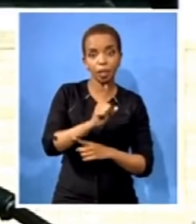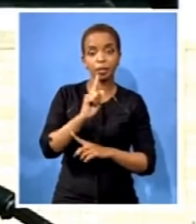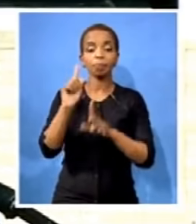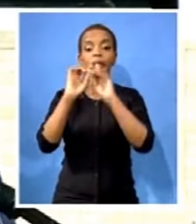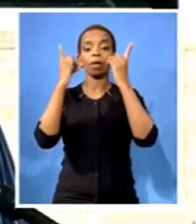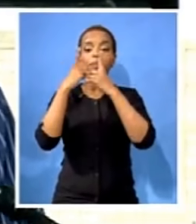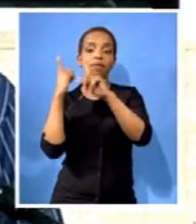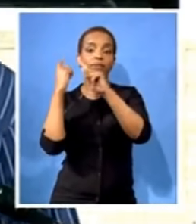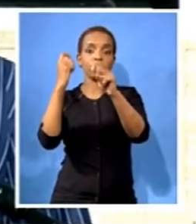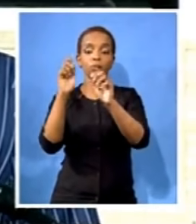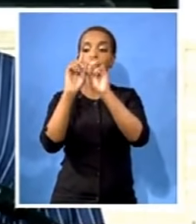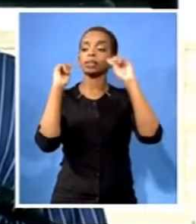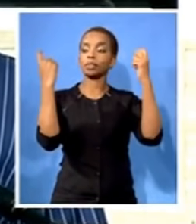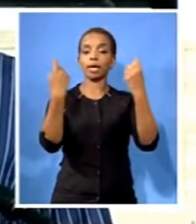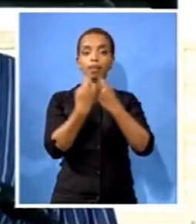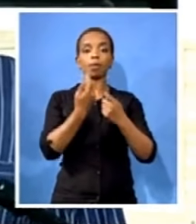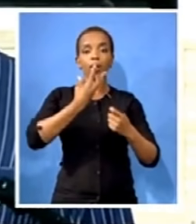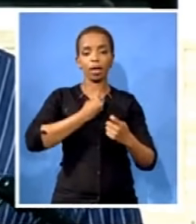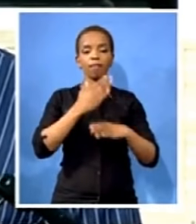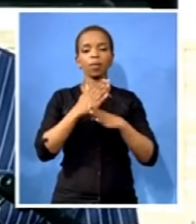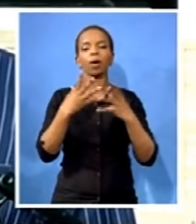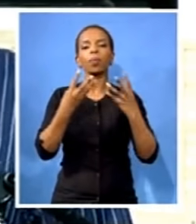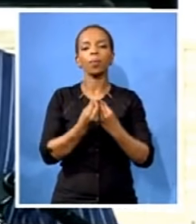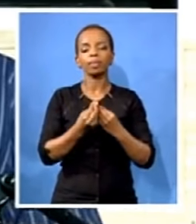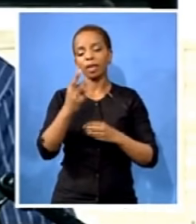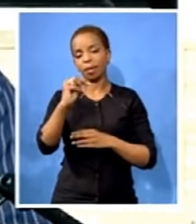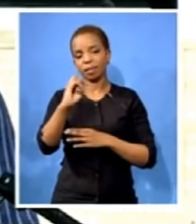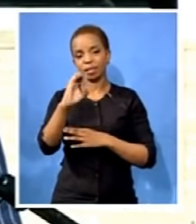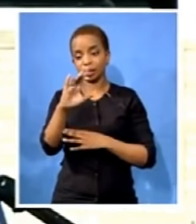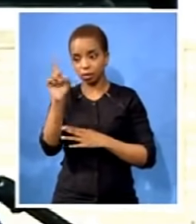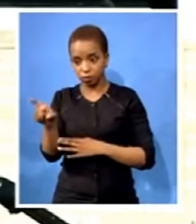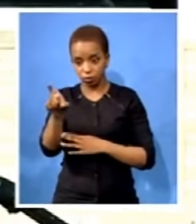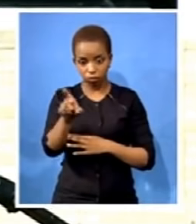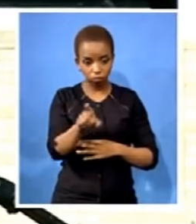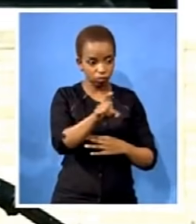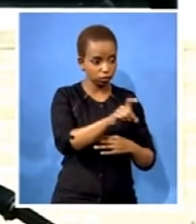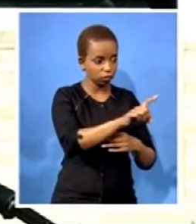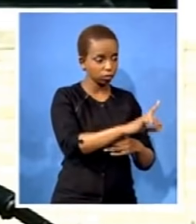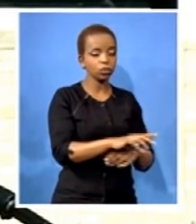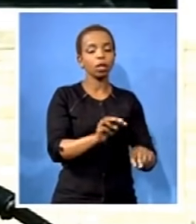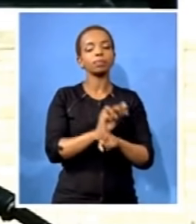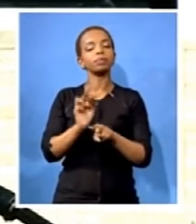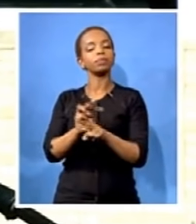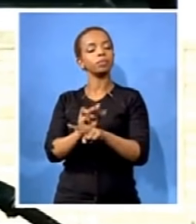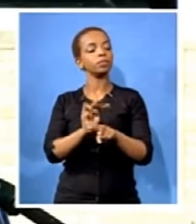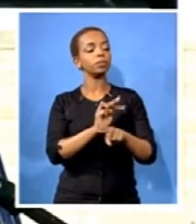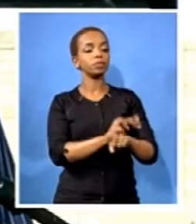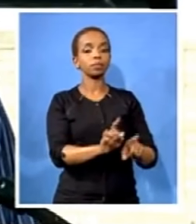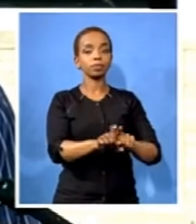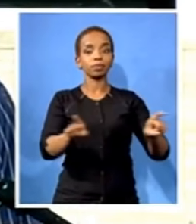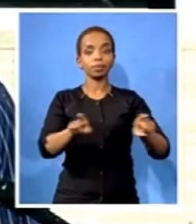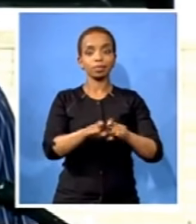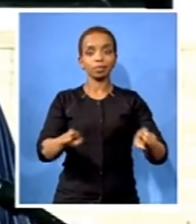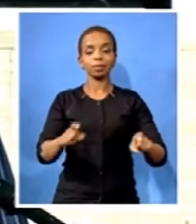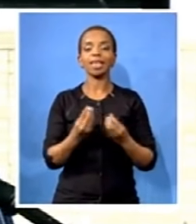MECs that monitors the implementation of all the measures that we undertake. The last point I want